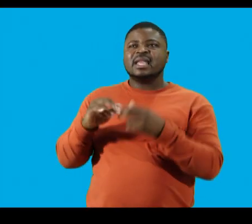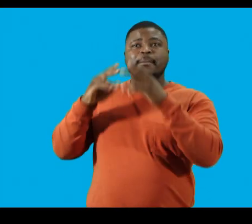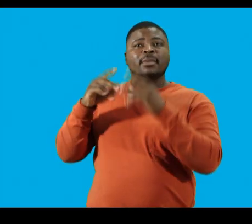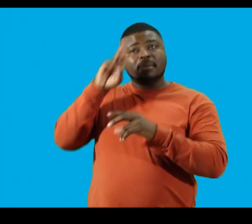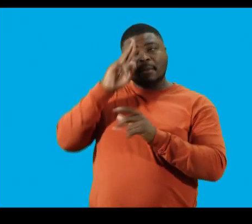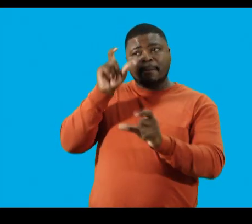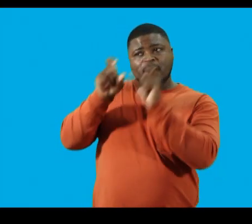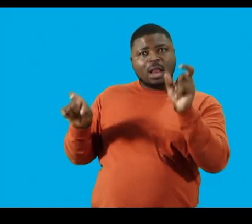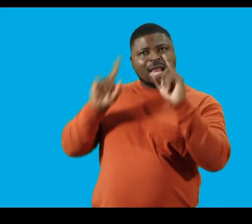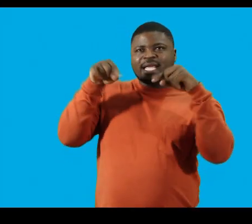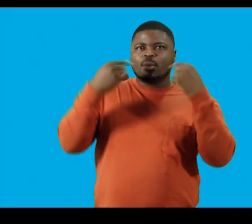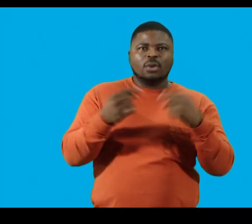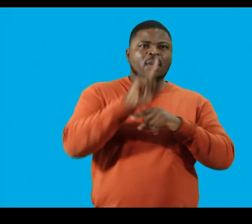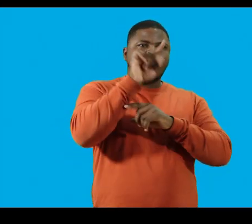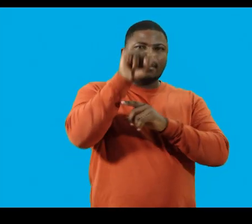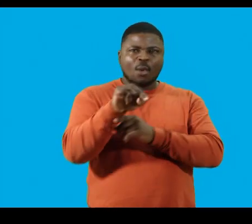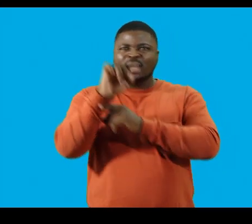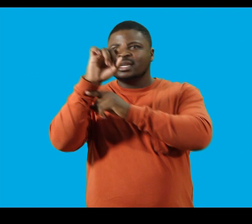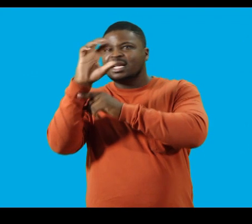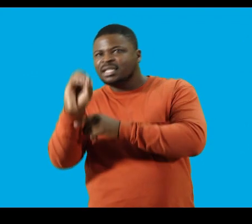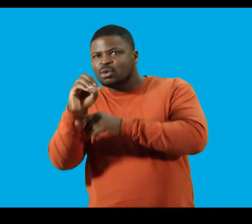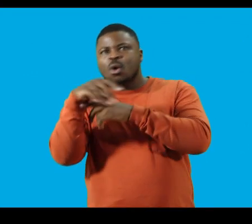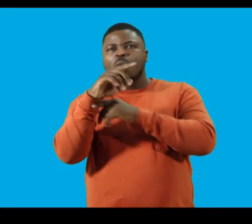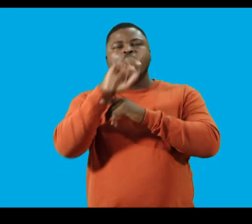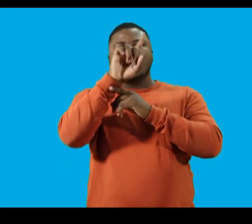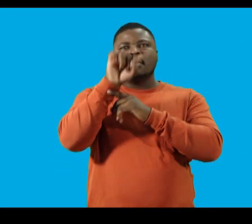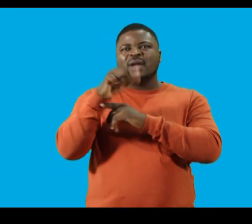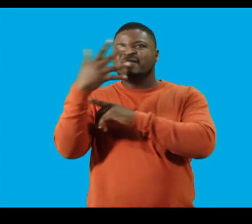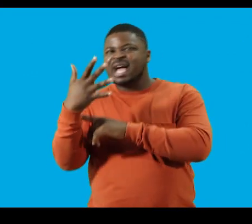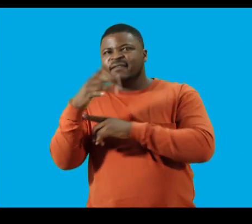it's people, you round to whole numbers.